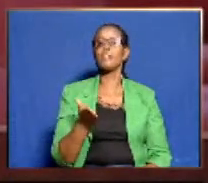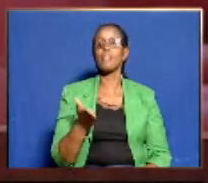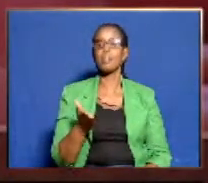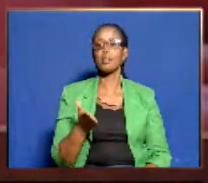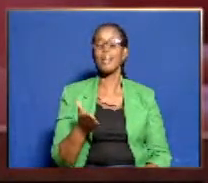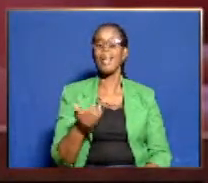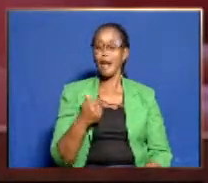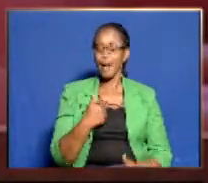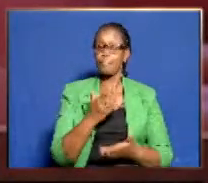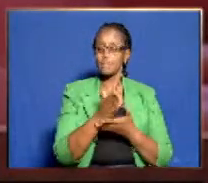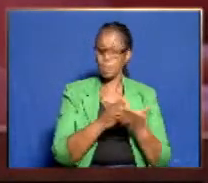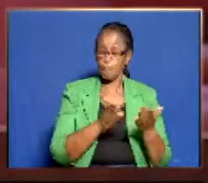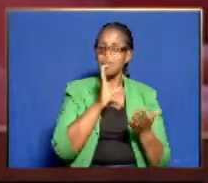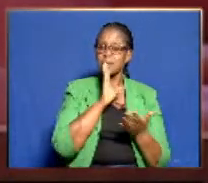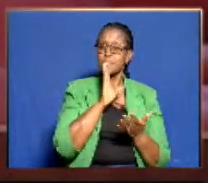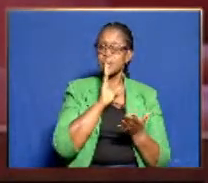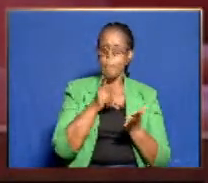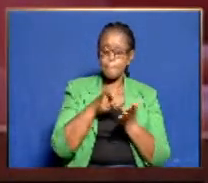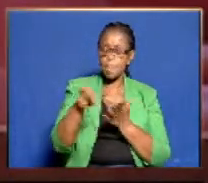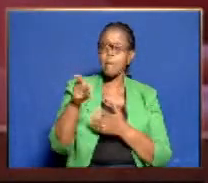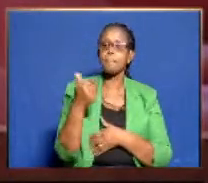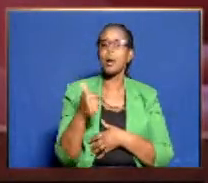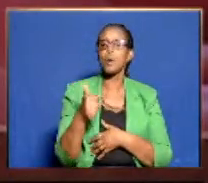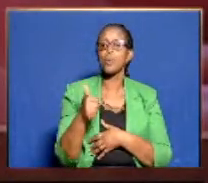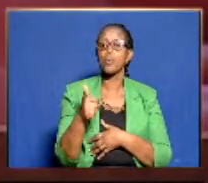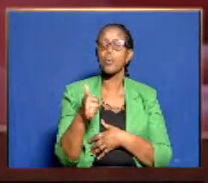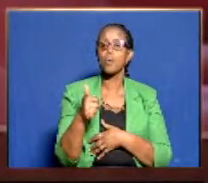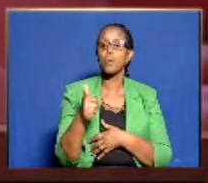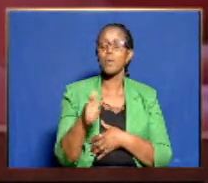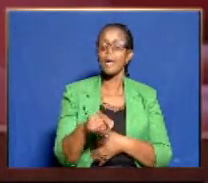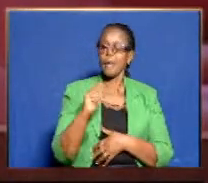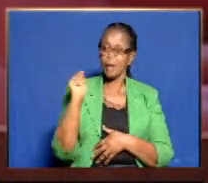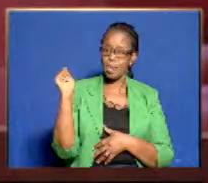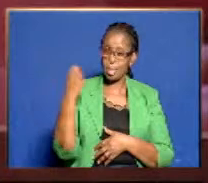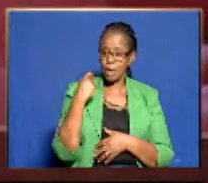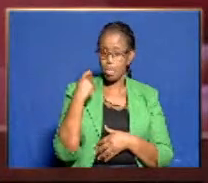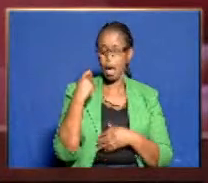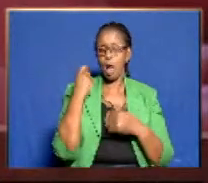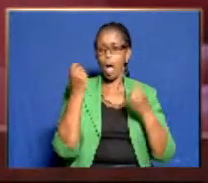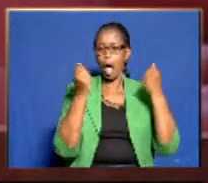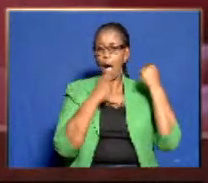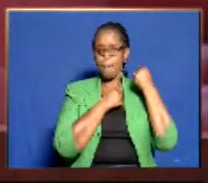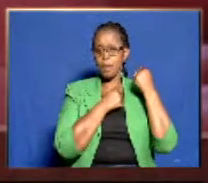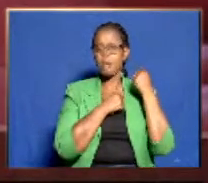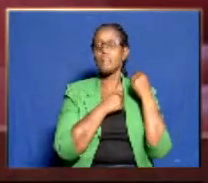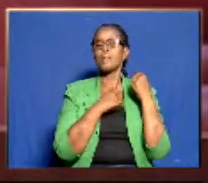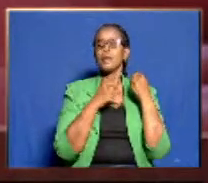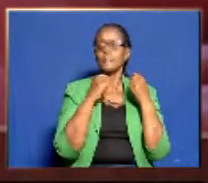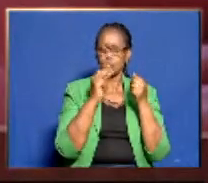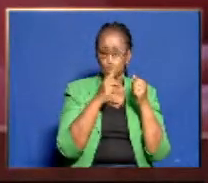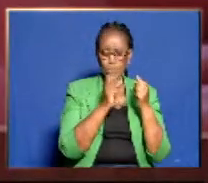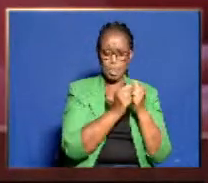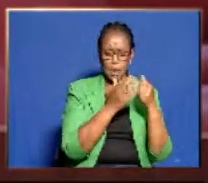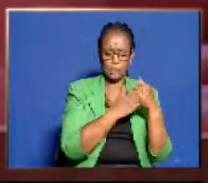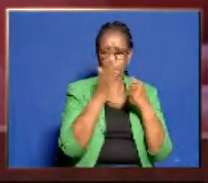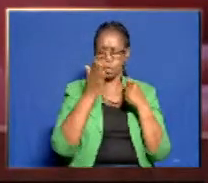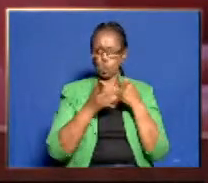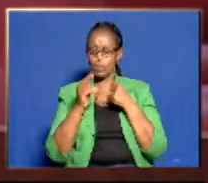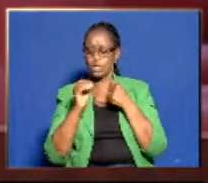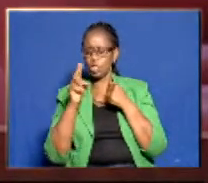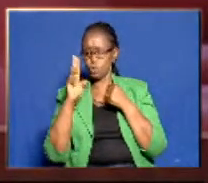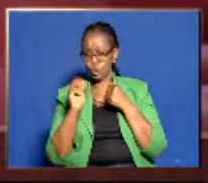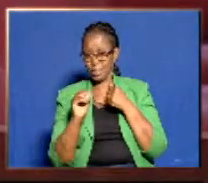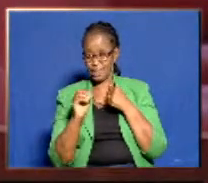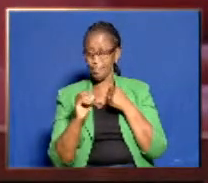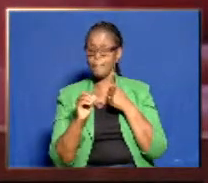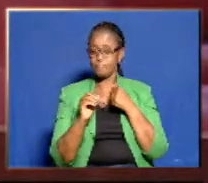bills, despite the effort by the Kenya Army. In 2019-2020 financial year, for instance, the ministry